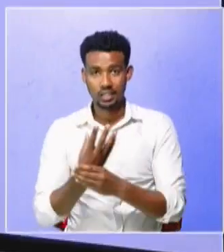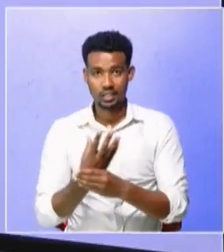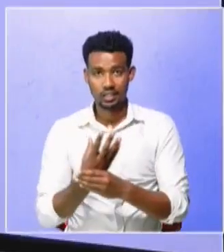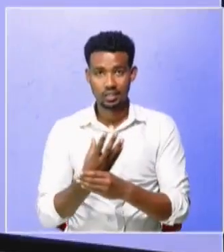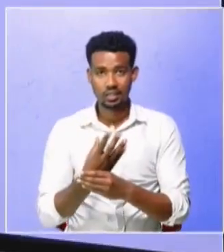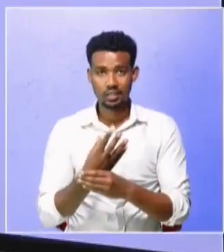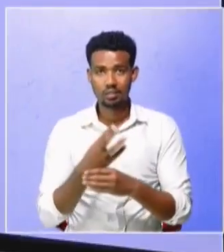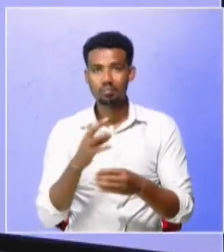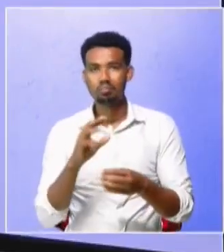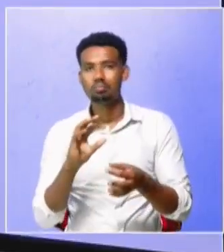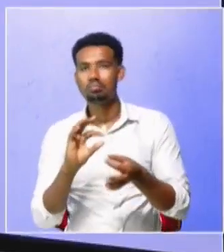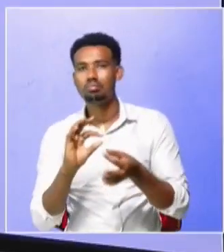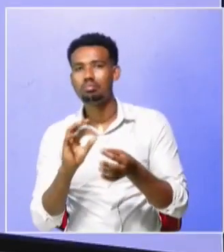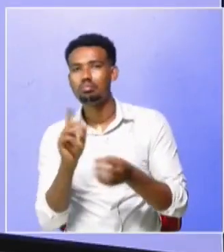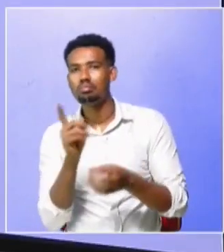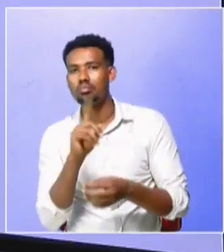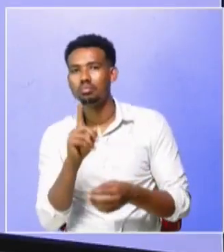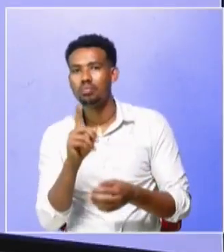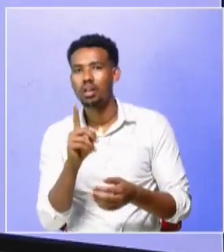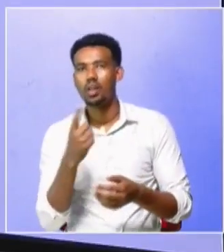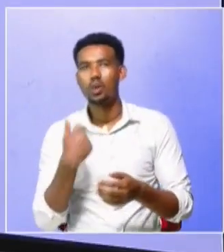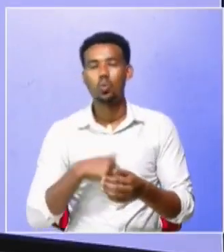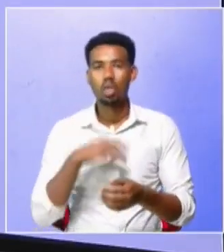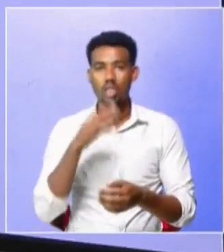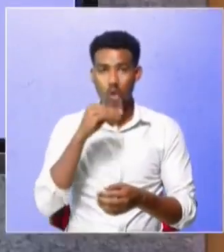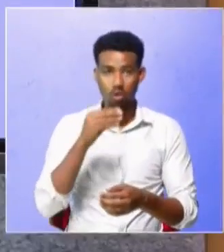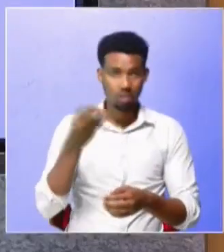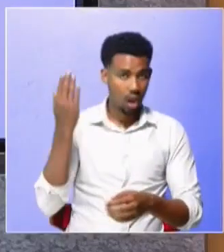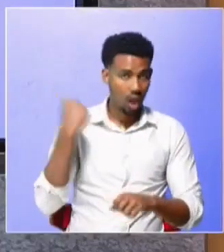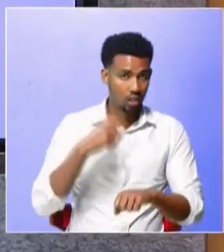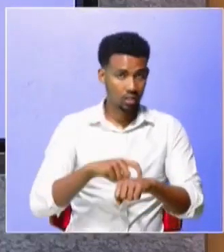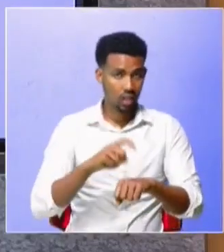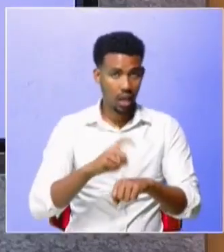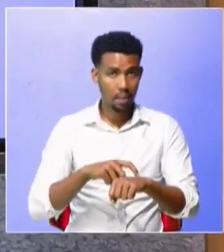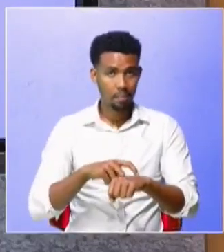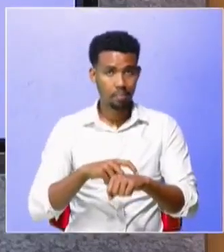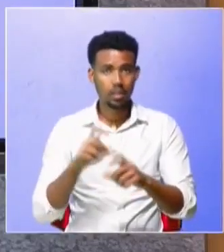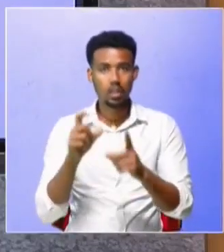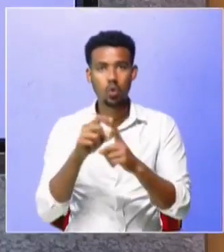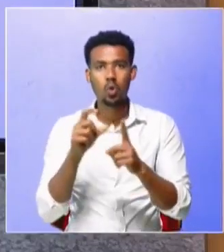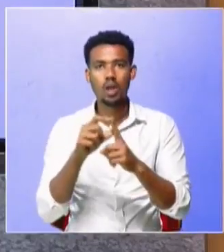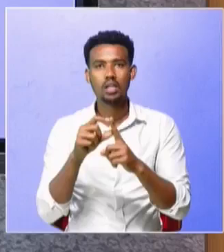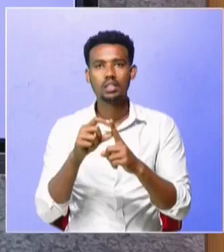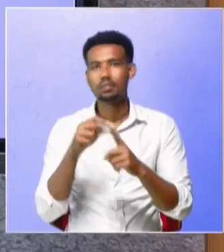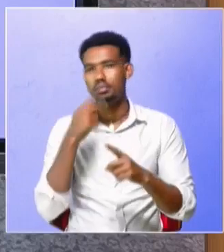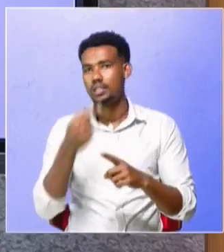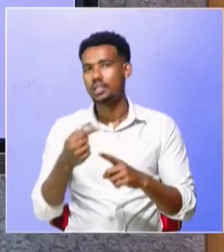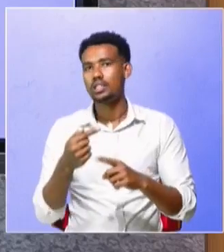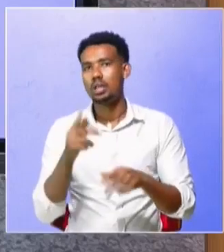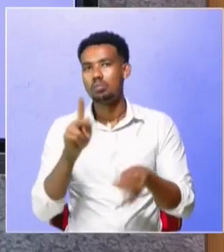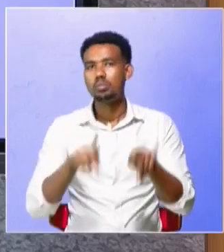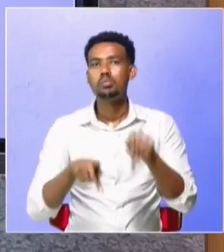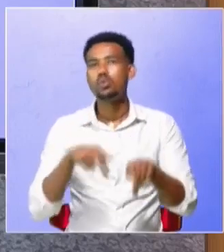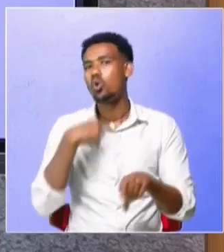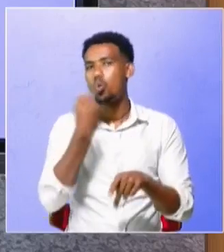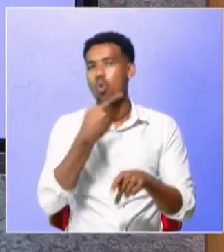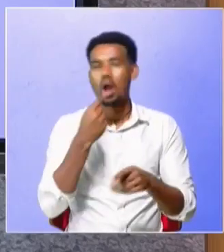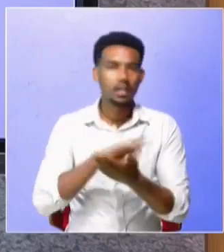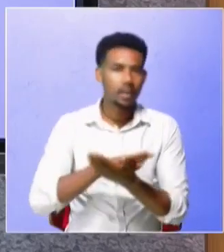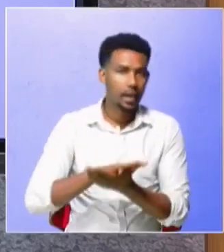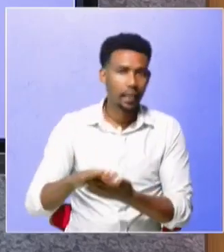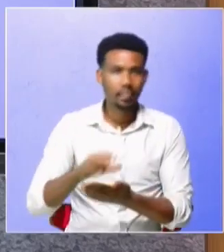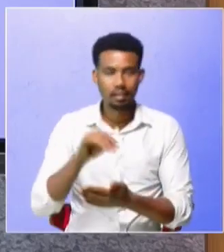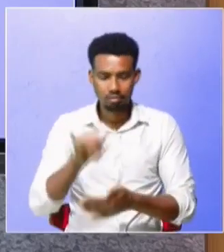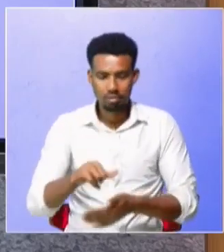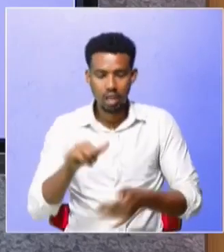Indigenous means, like we talked about last time, is a word that means people who are native to